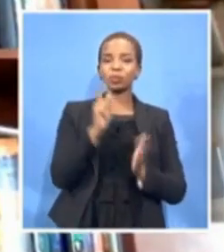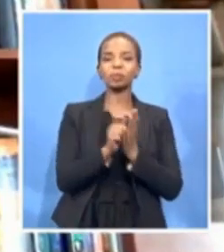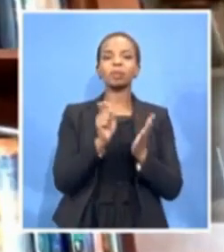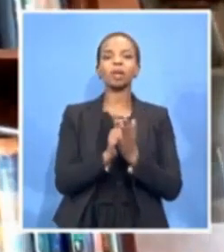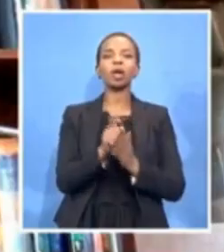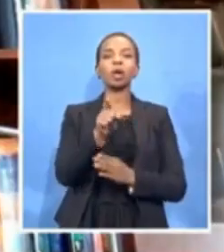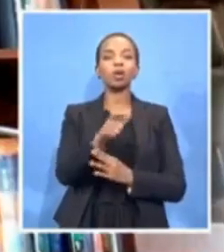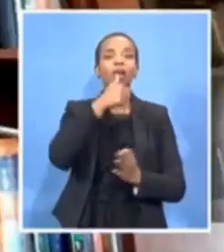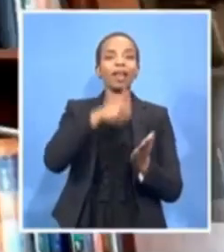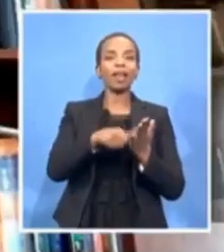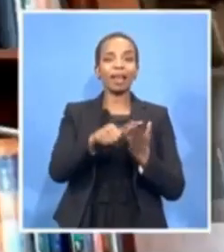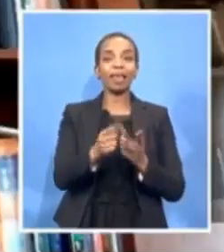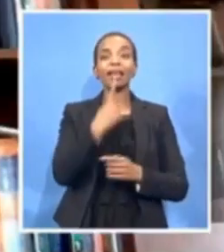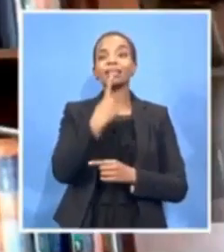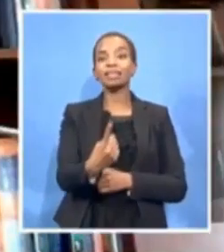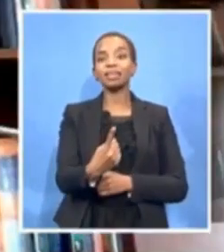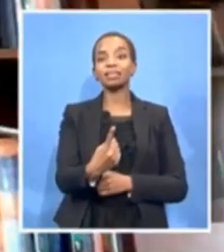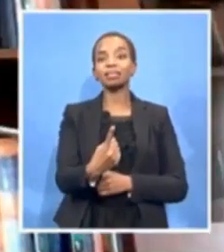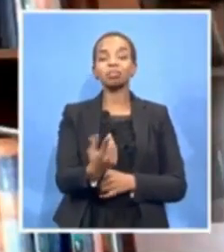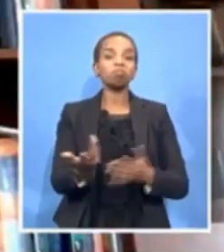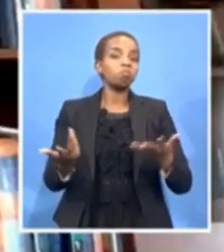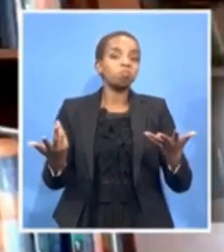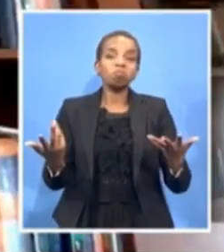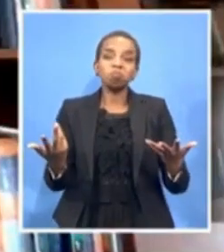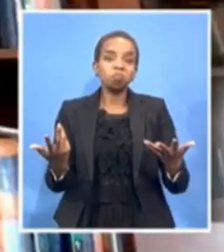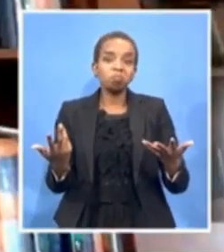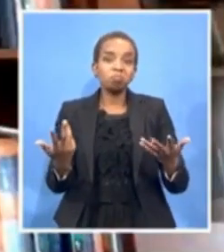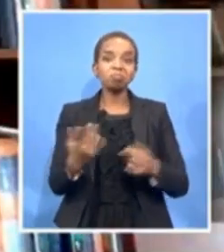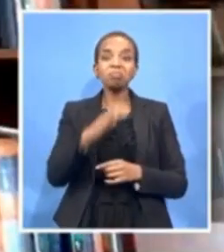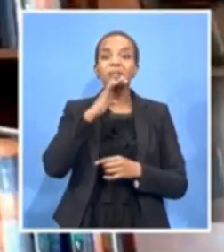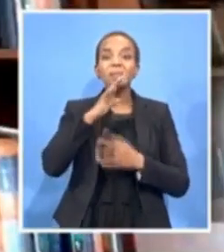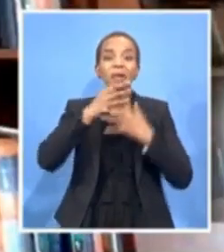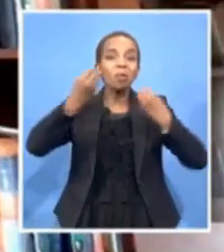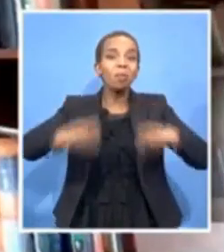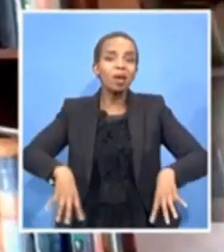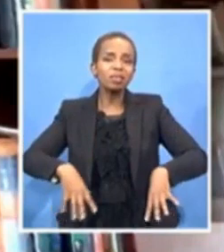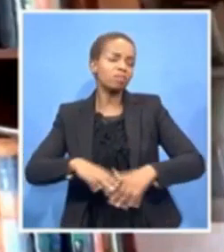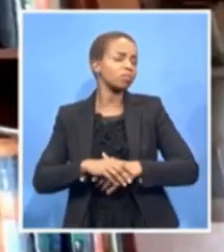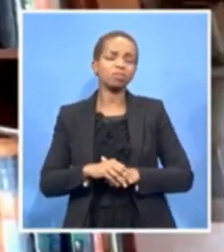I can look forward to the day when Africa will have